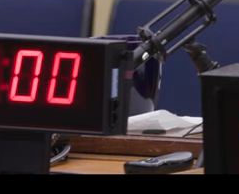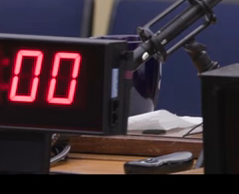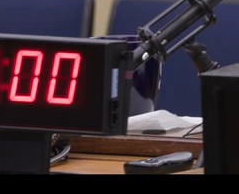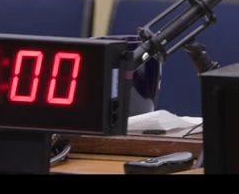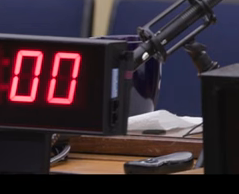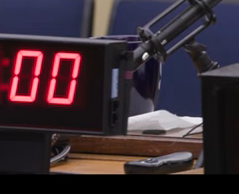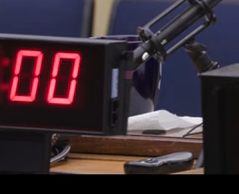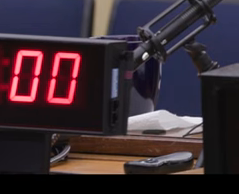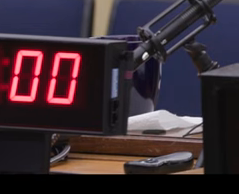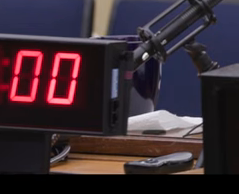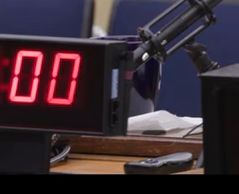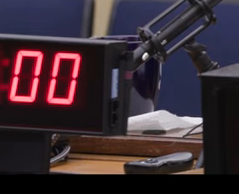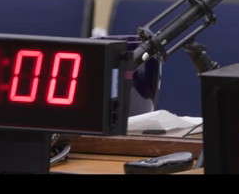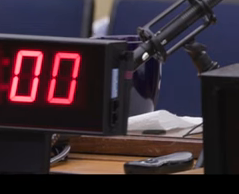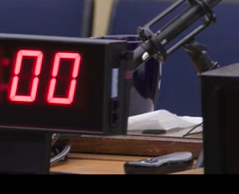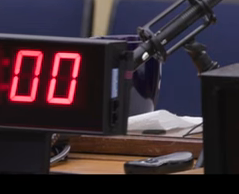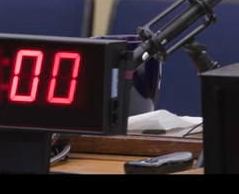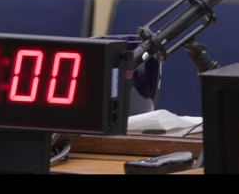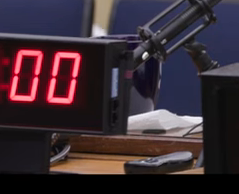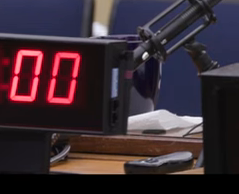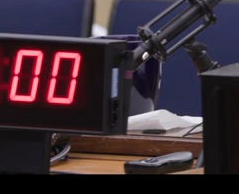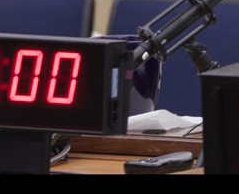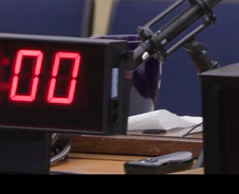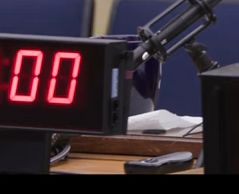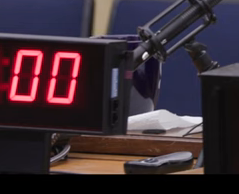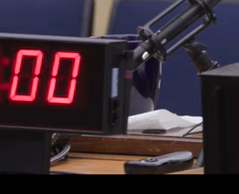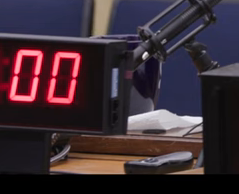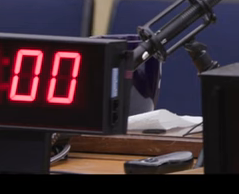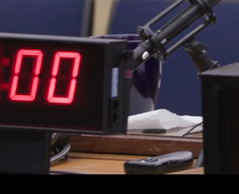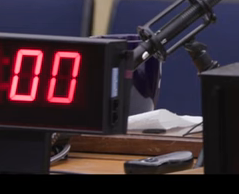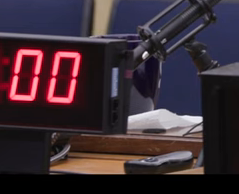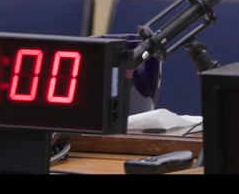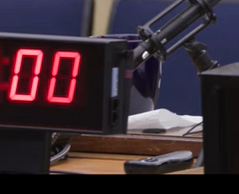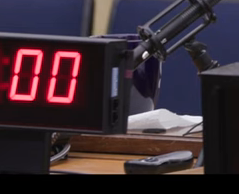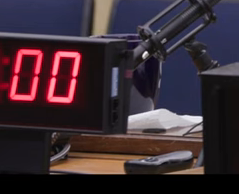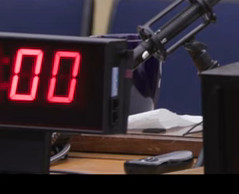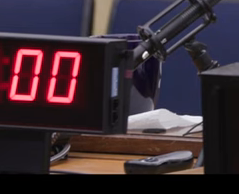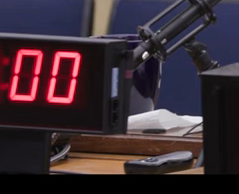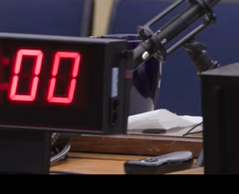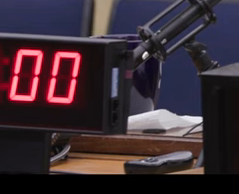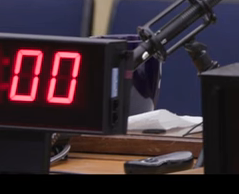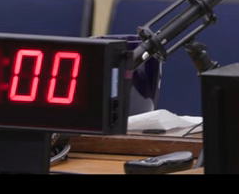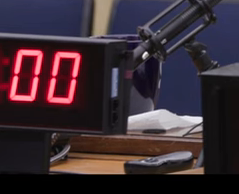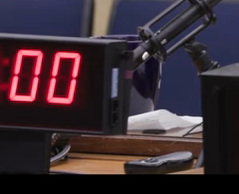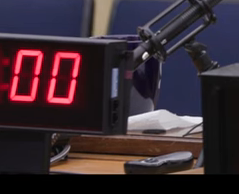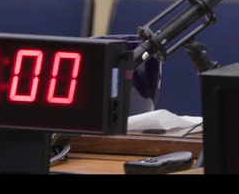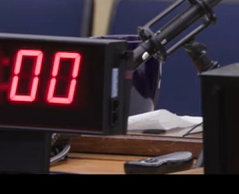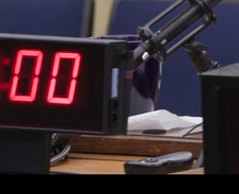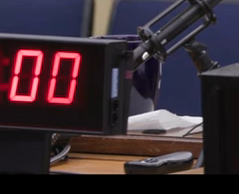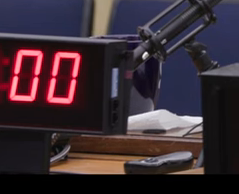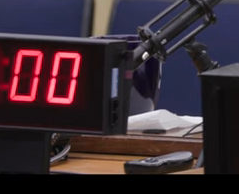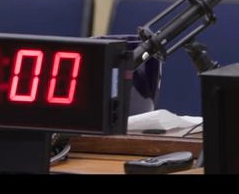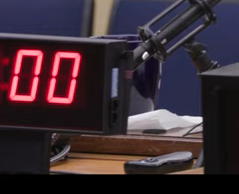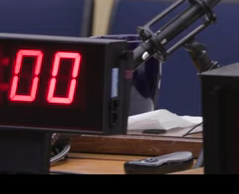their constituents. I've also allocated $250,000 in the operating budget for neighborhood